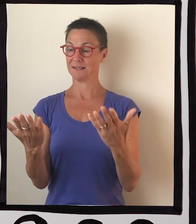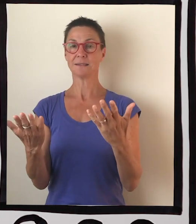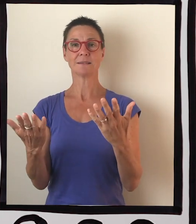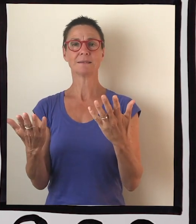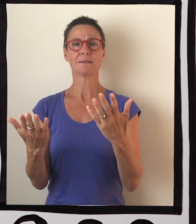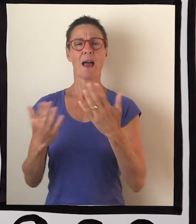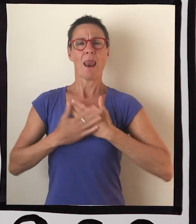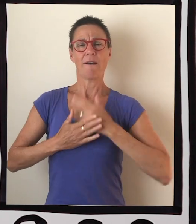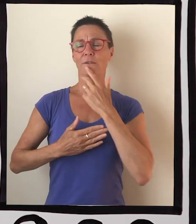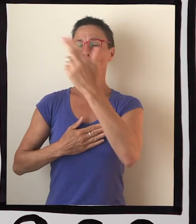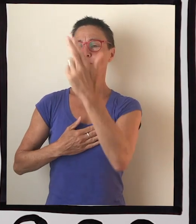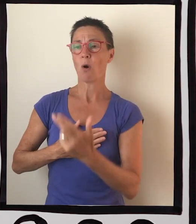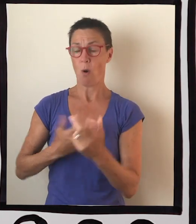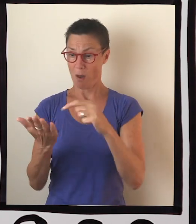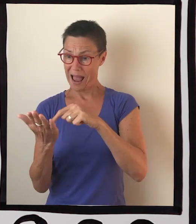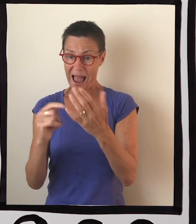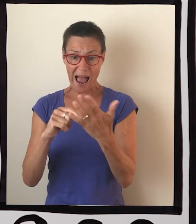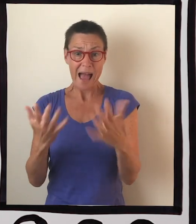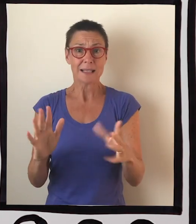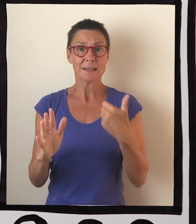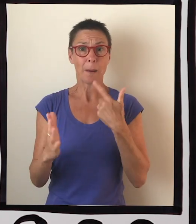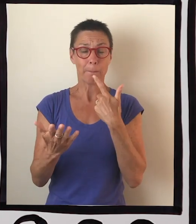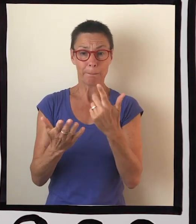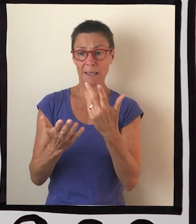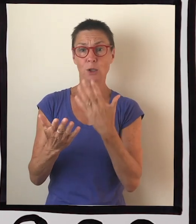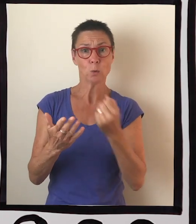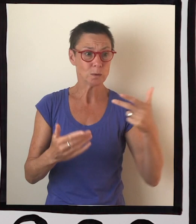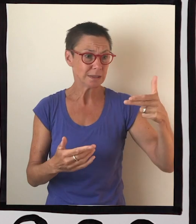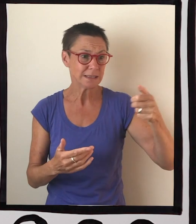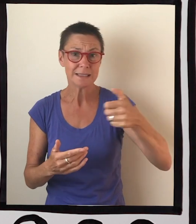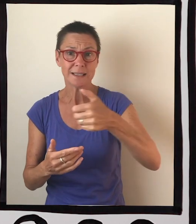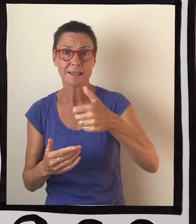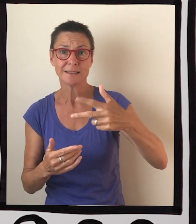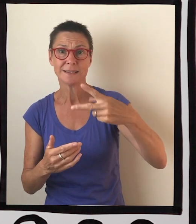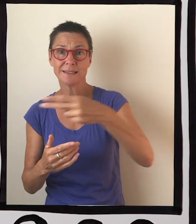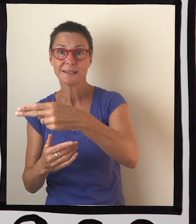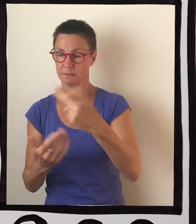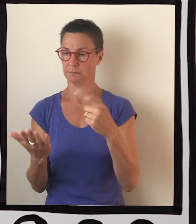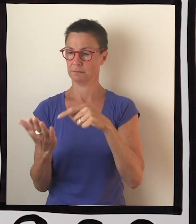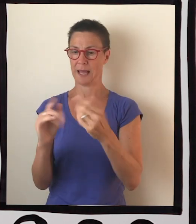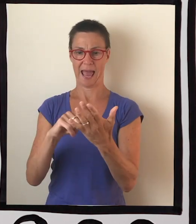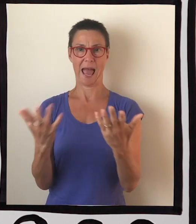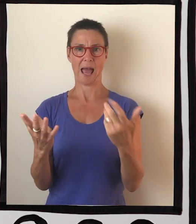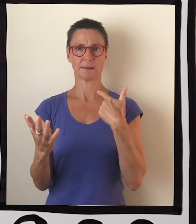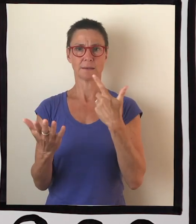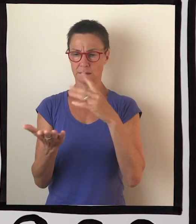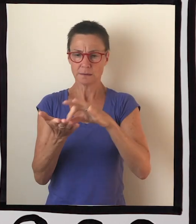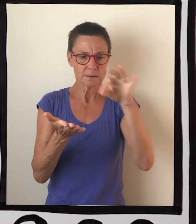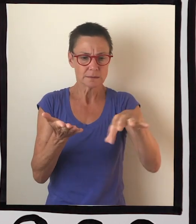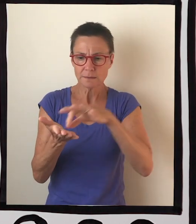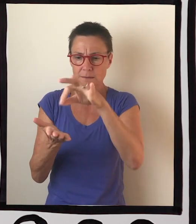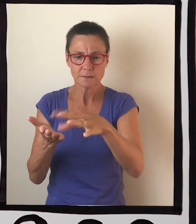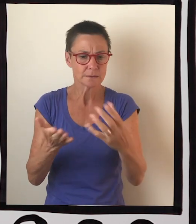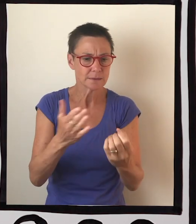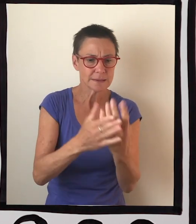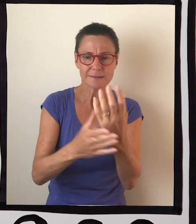hands that love to draw the hands that use a pair of scissors the hands that plant a